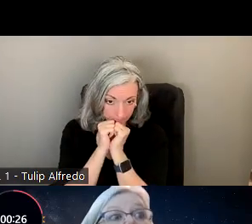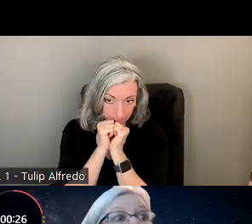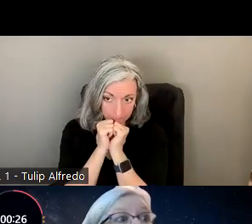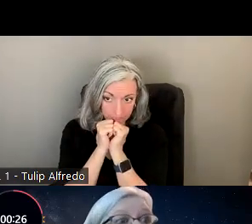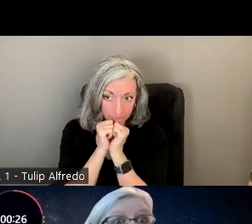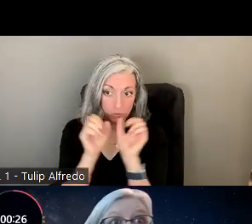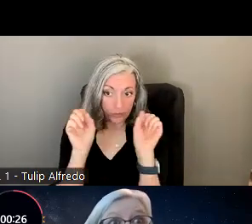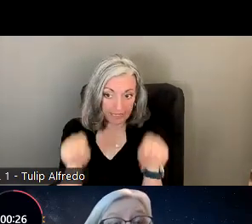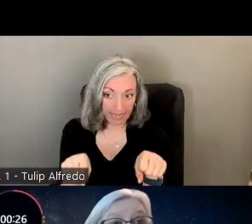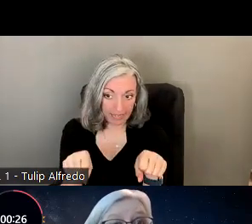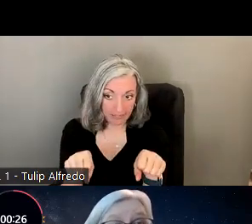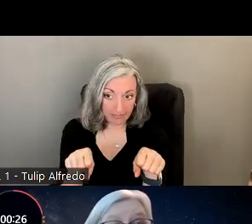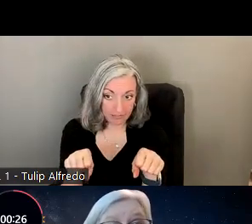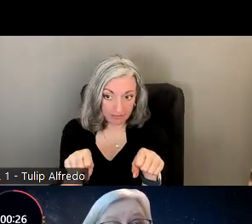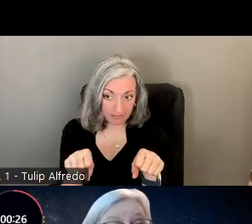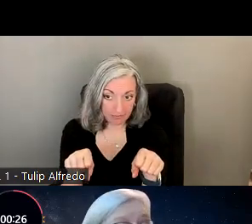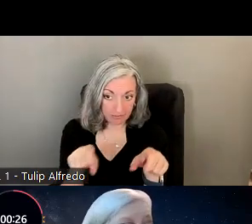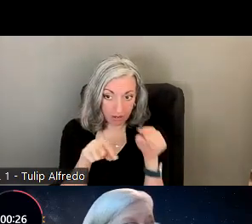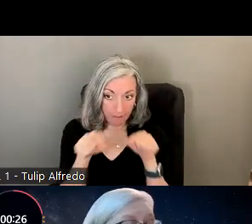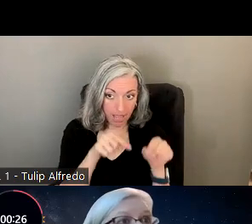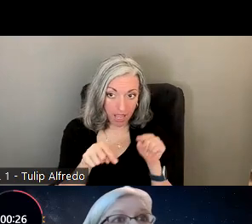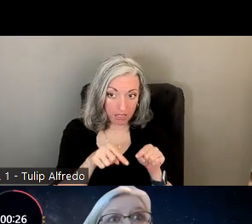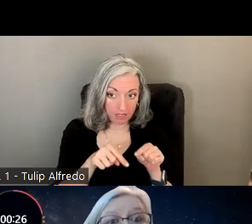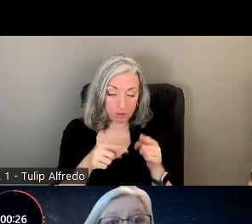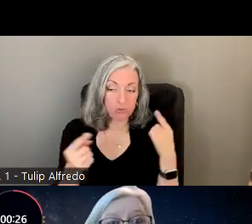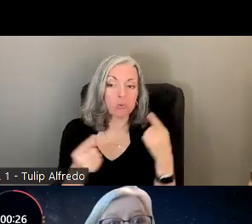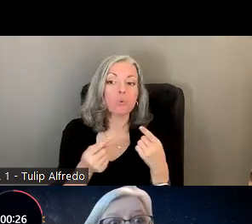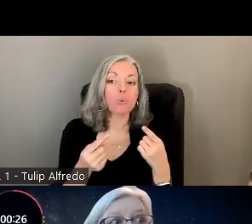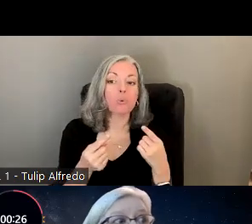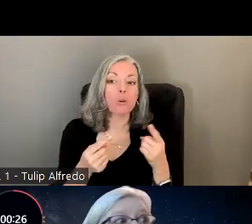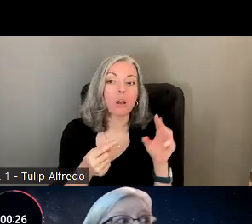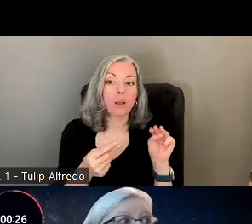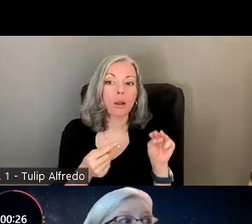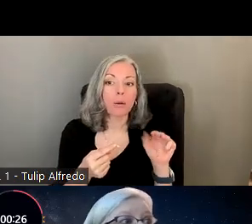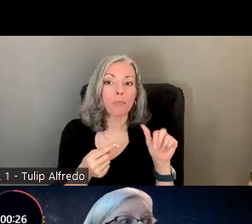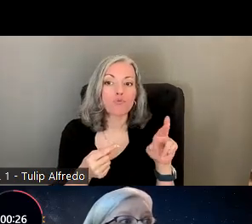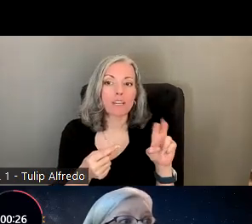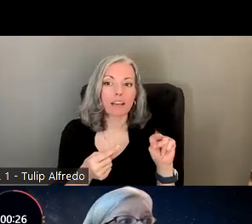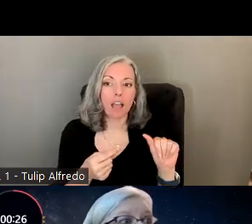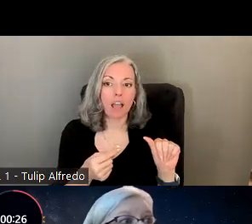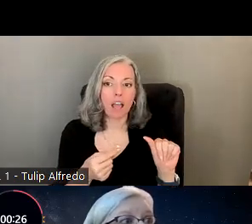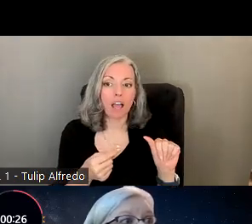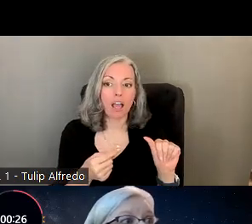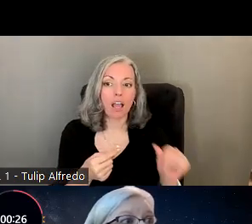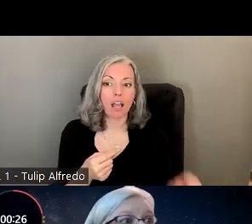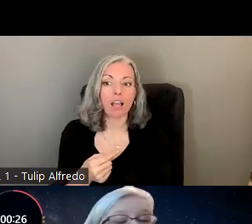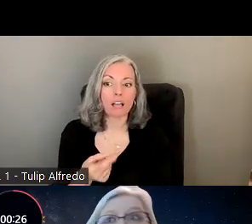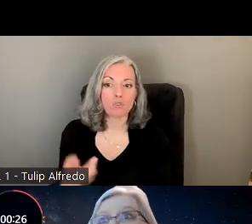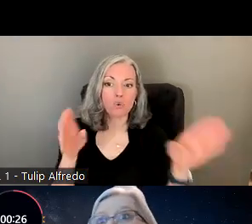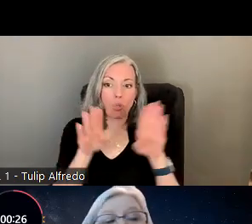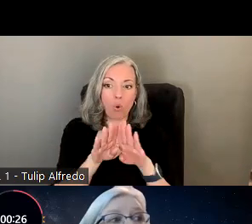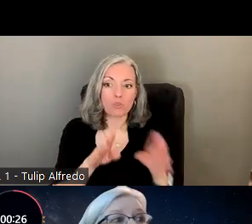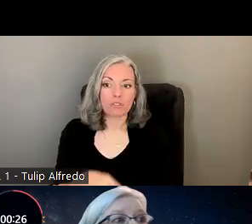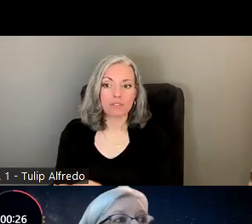we can move it back to Marina to close us out.